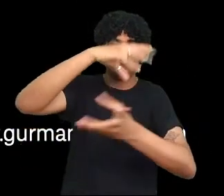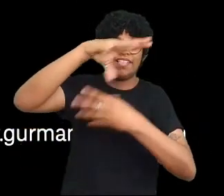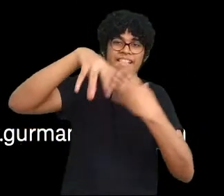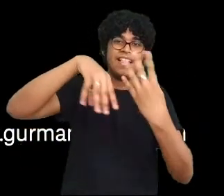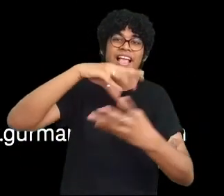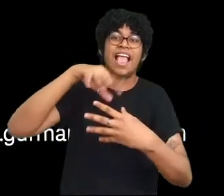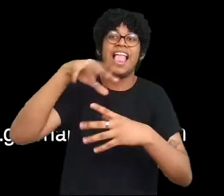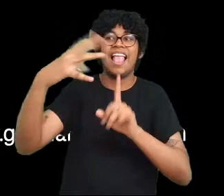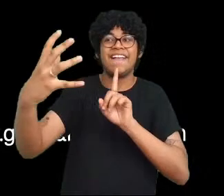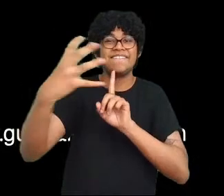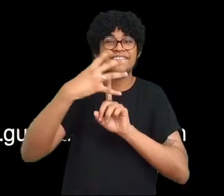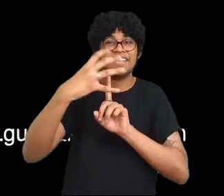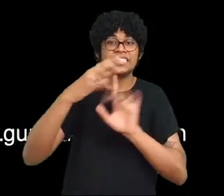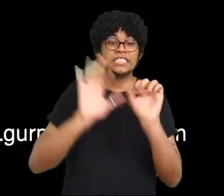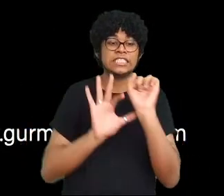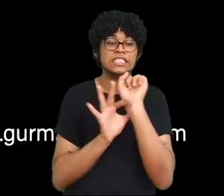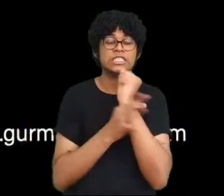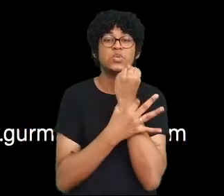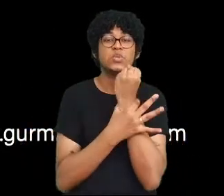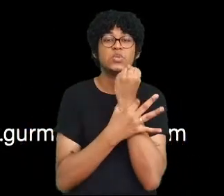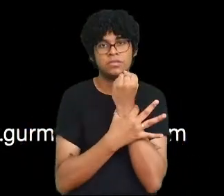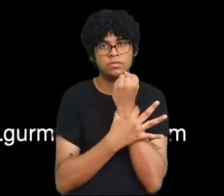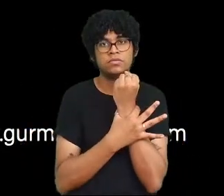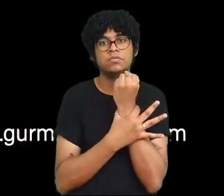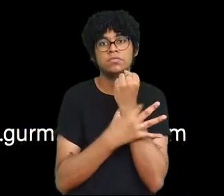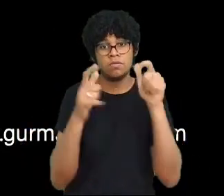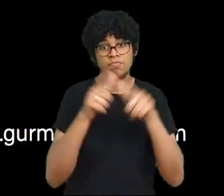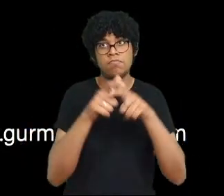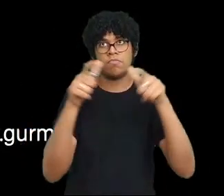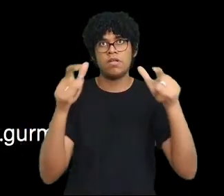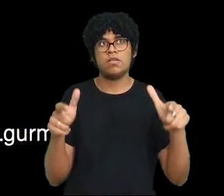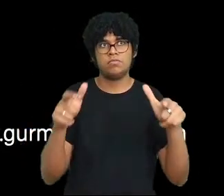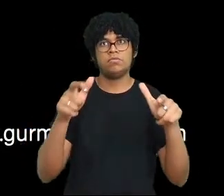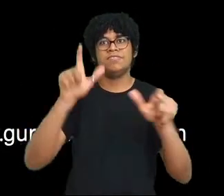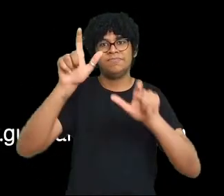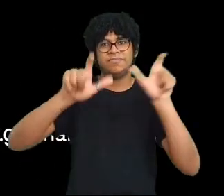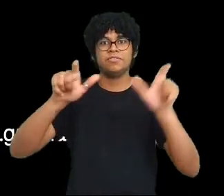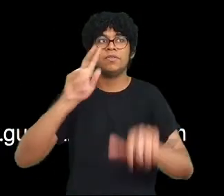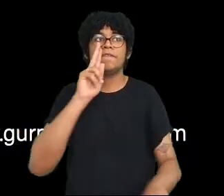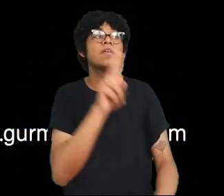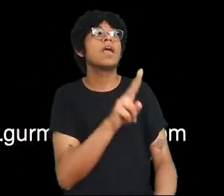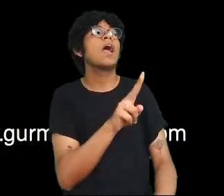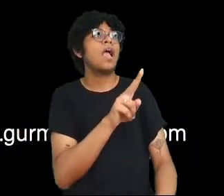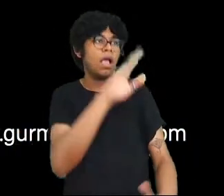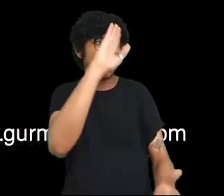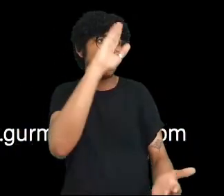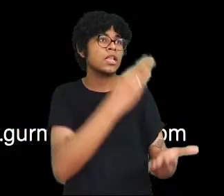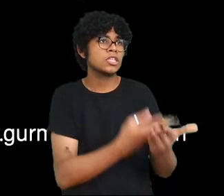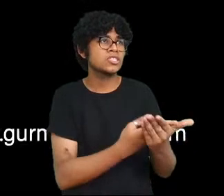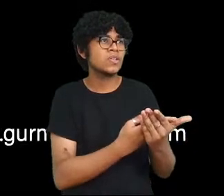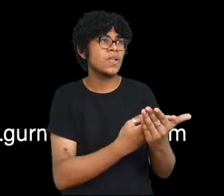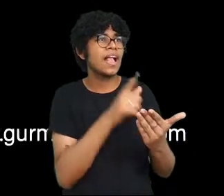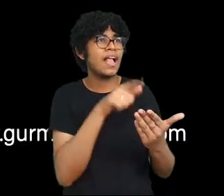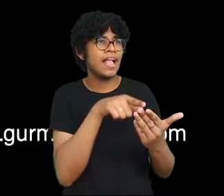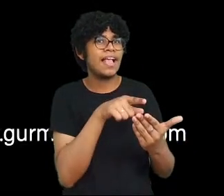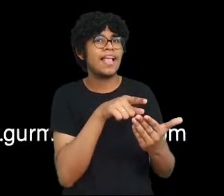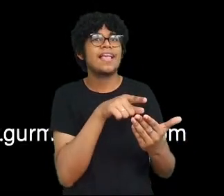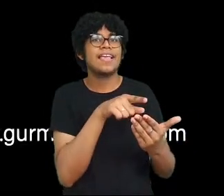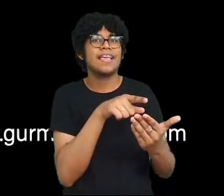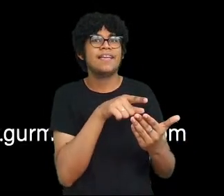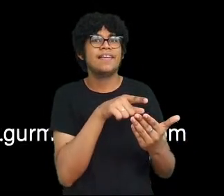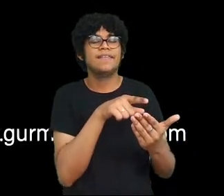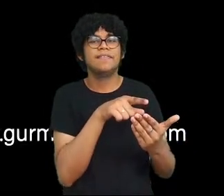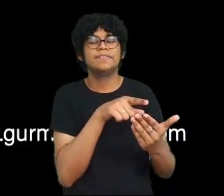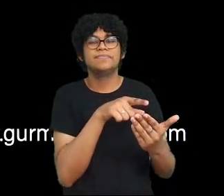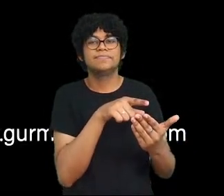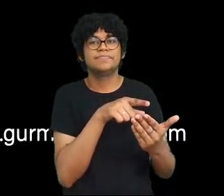look at this believe that the path of the tornado or the storm might be the